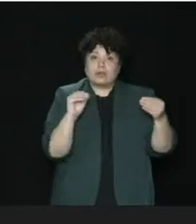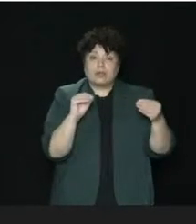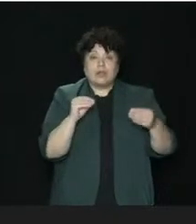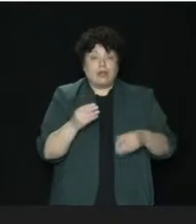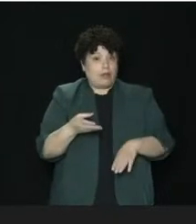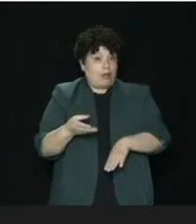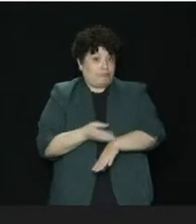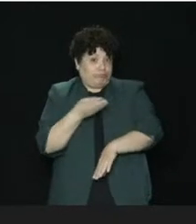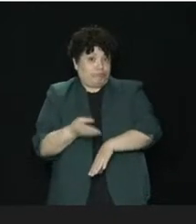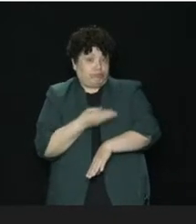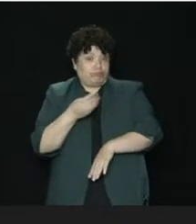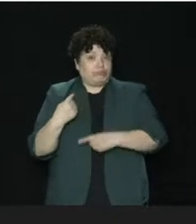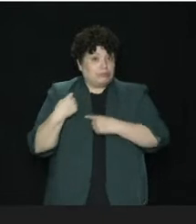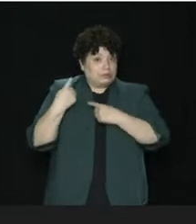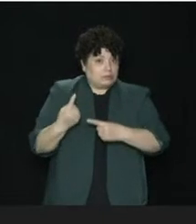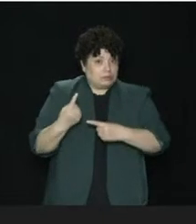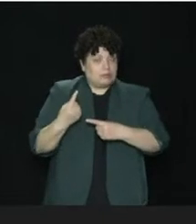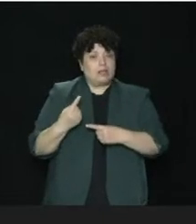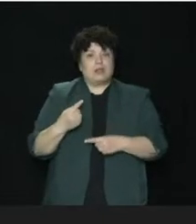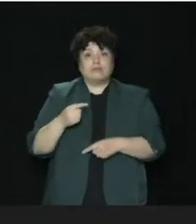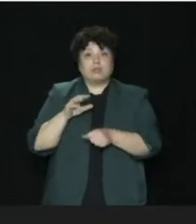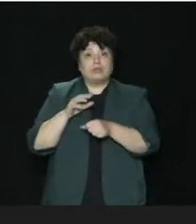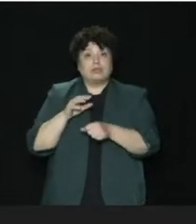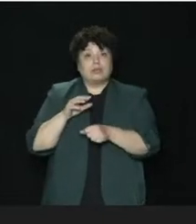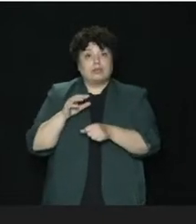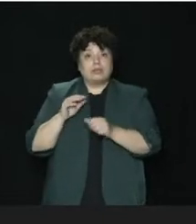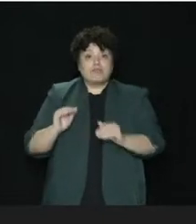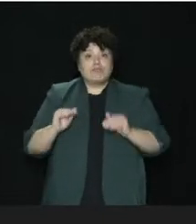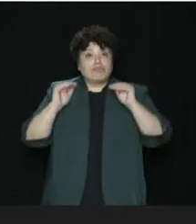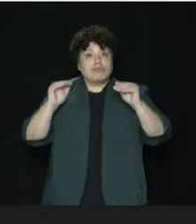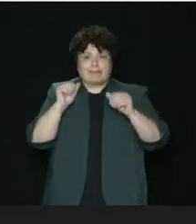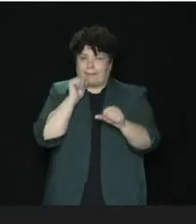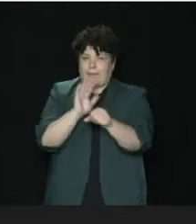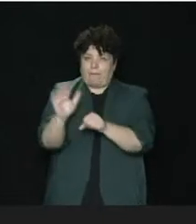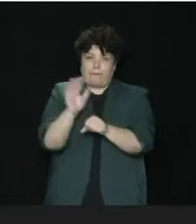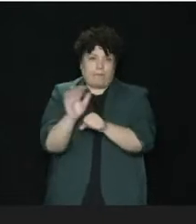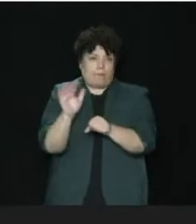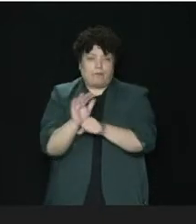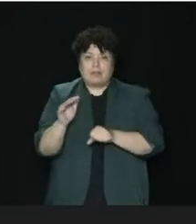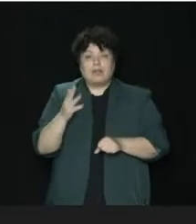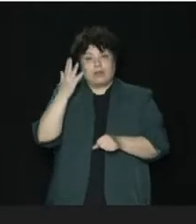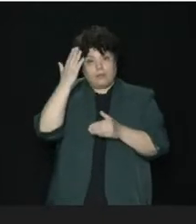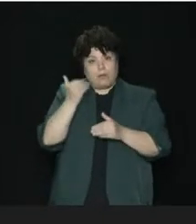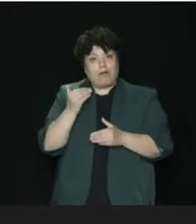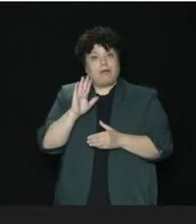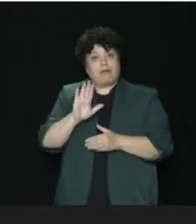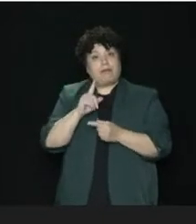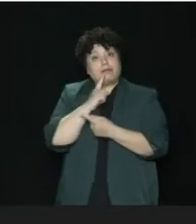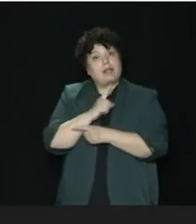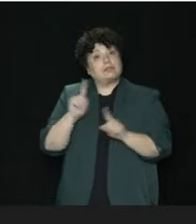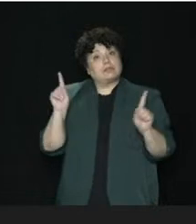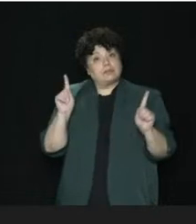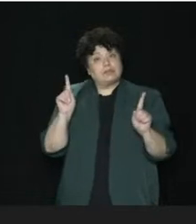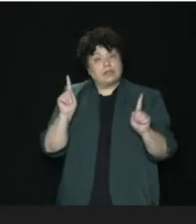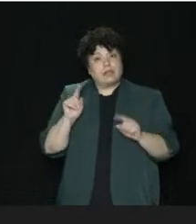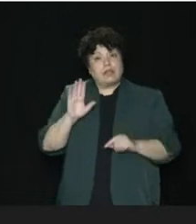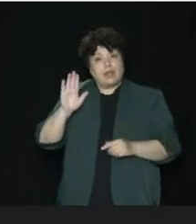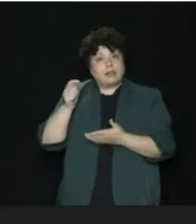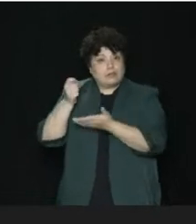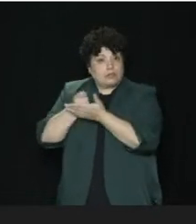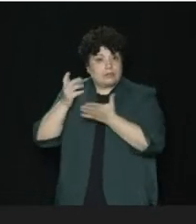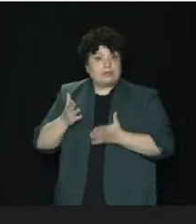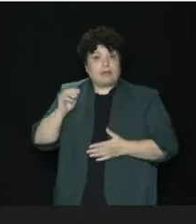the last few years, but it's not enough. And that is why we announced Madam